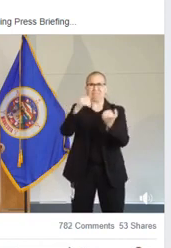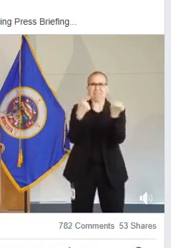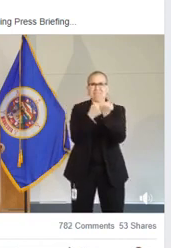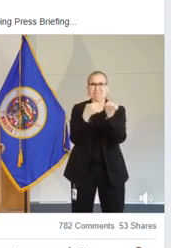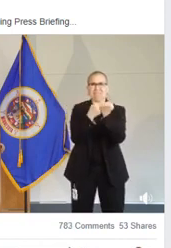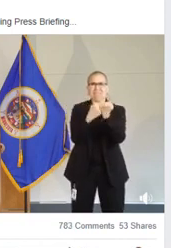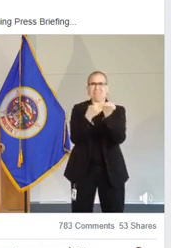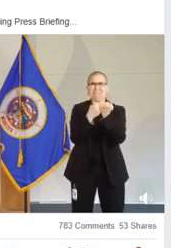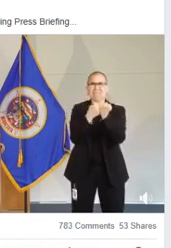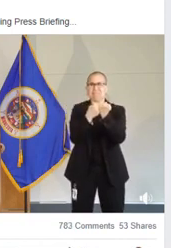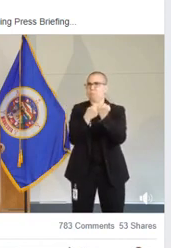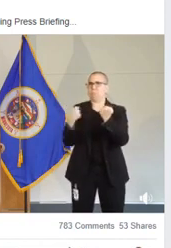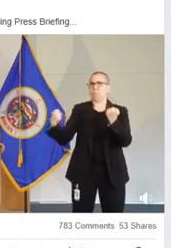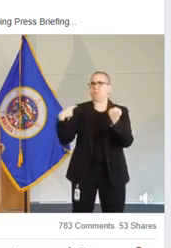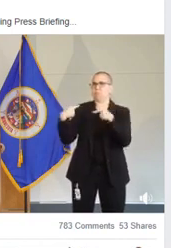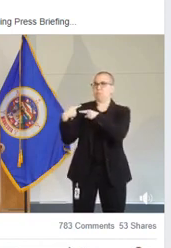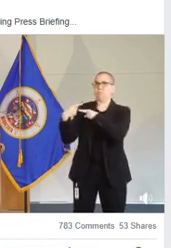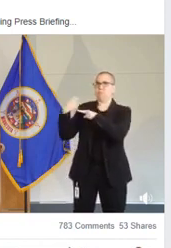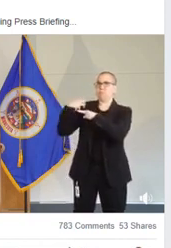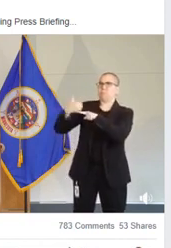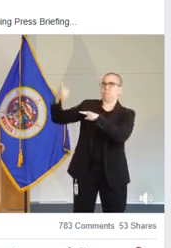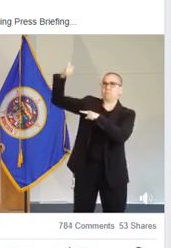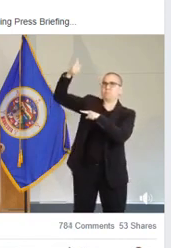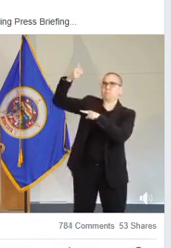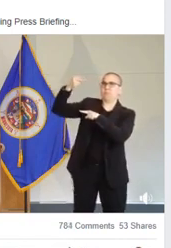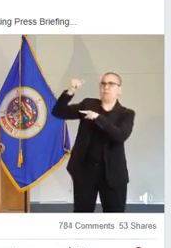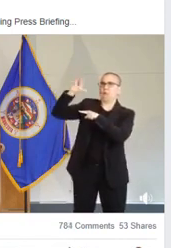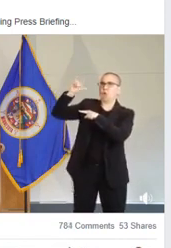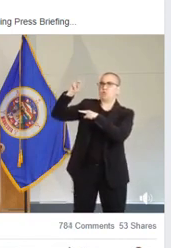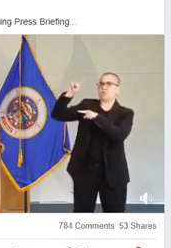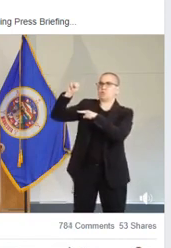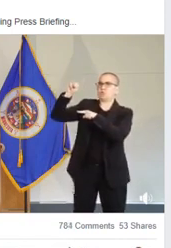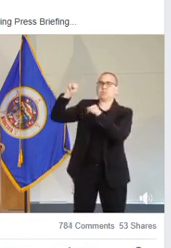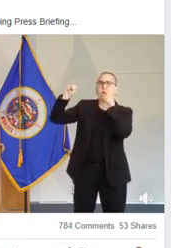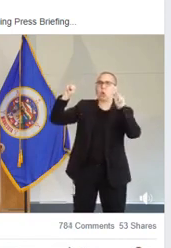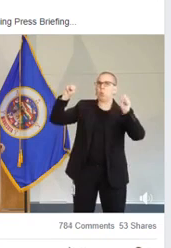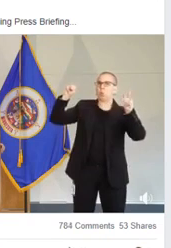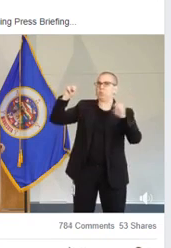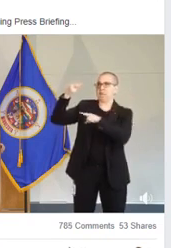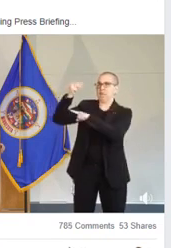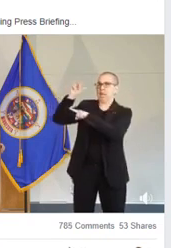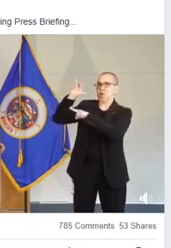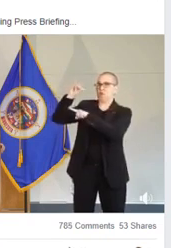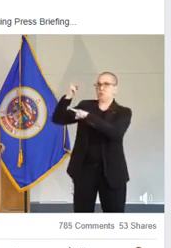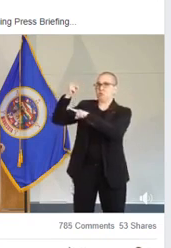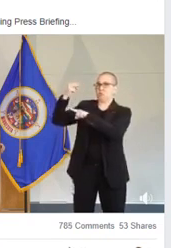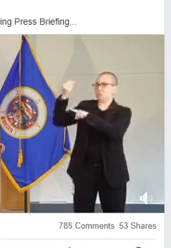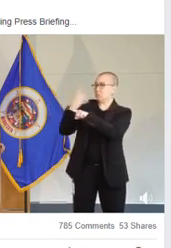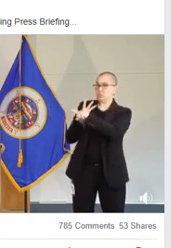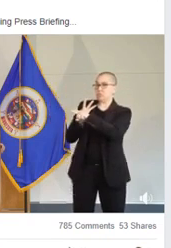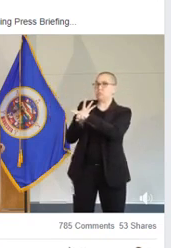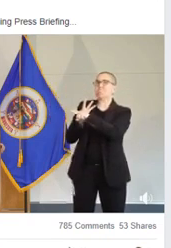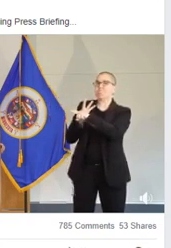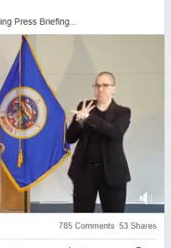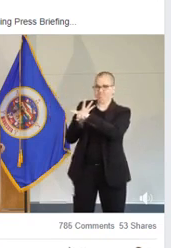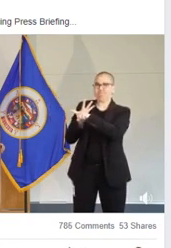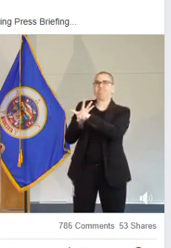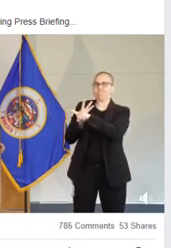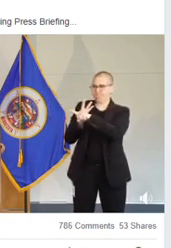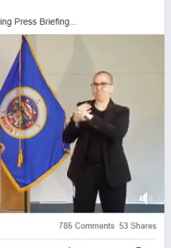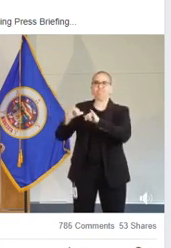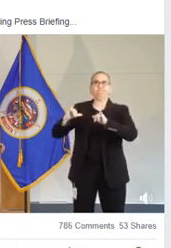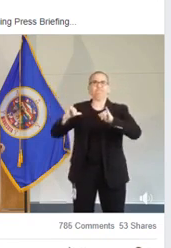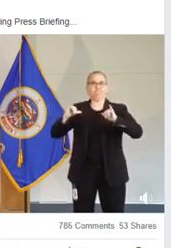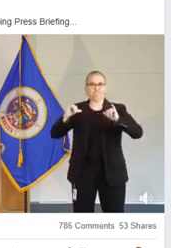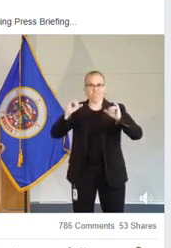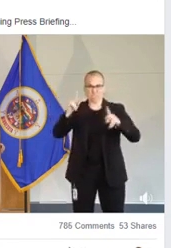Commissioner Harrington. It wasn't the newspaper or the morning news that notified me of that. So immediately yesterday